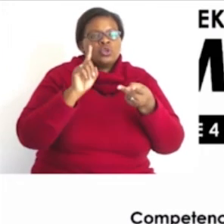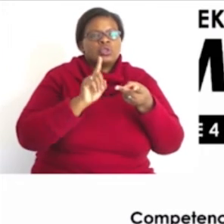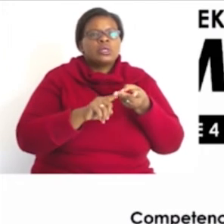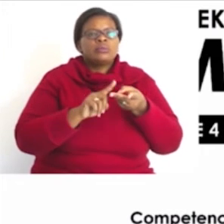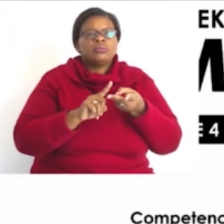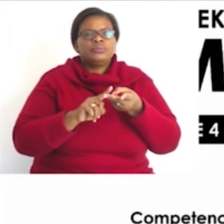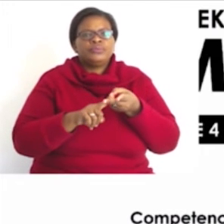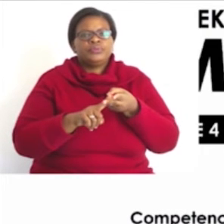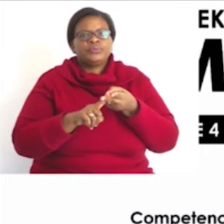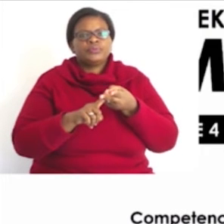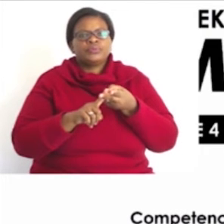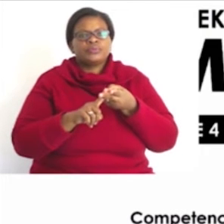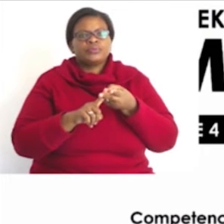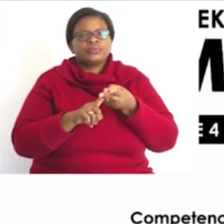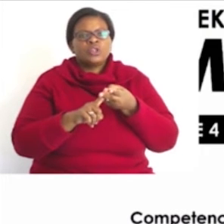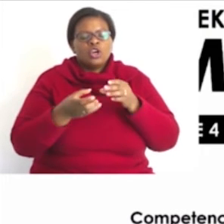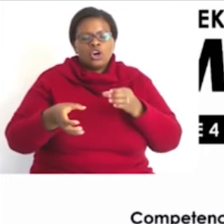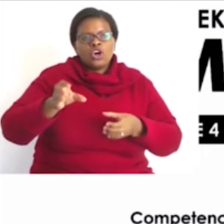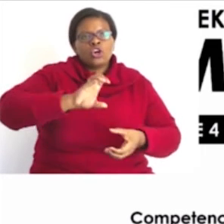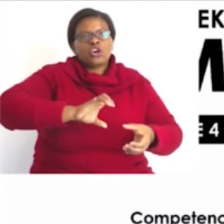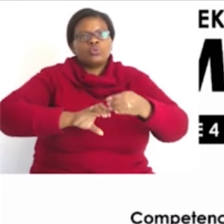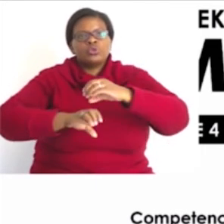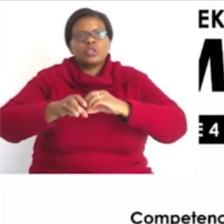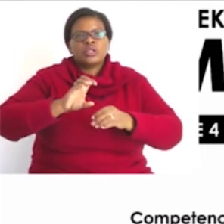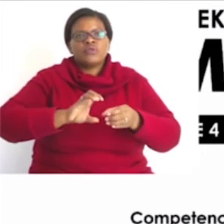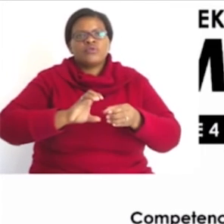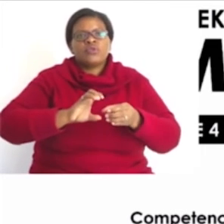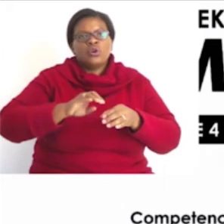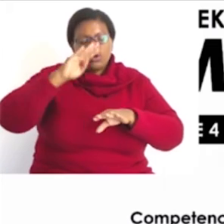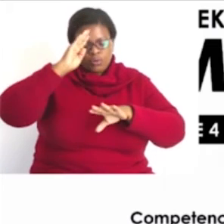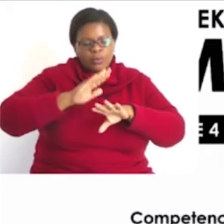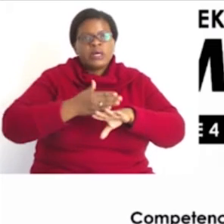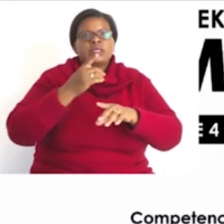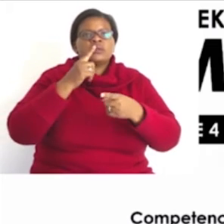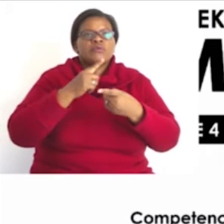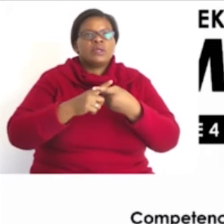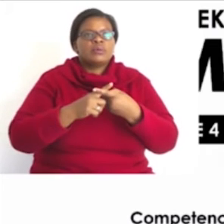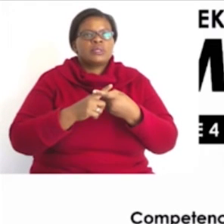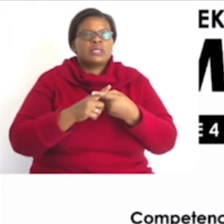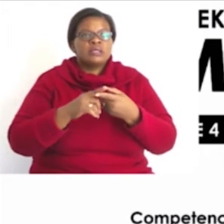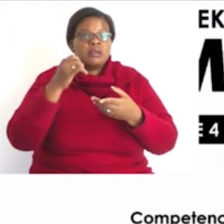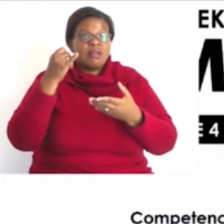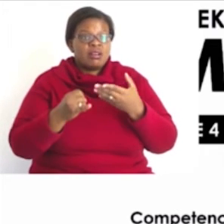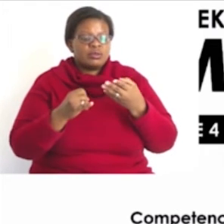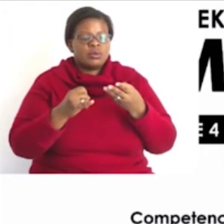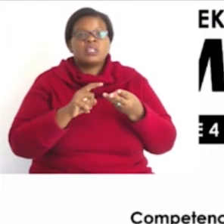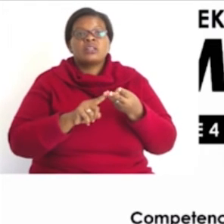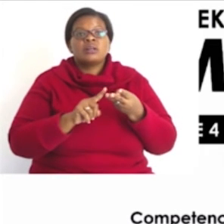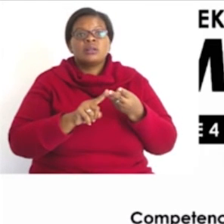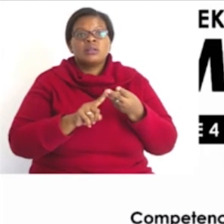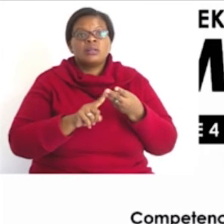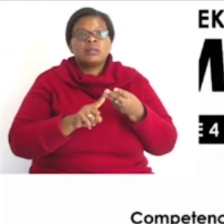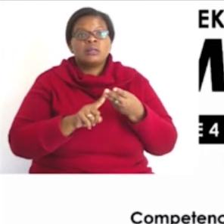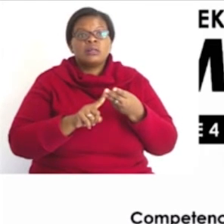to apply commutative property of multiplication. And the last one, we have to